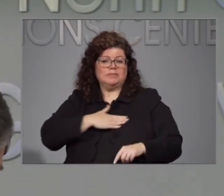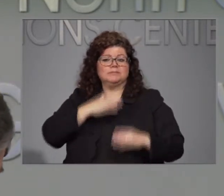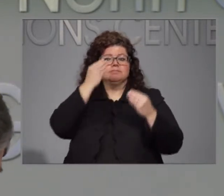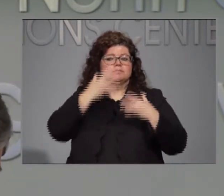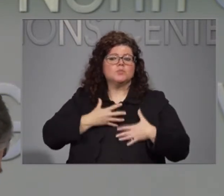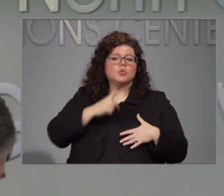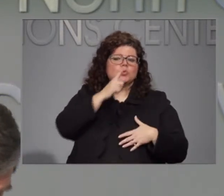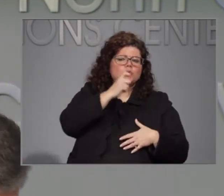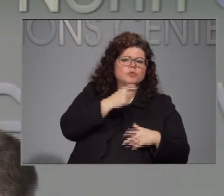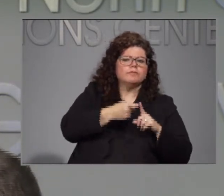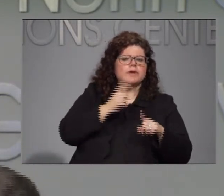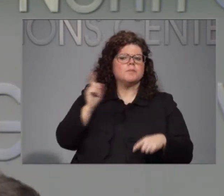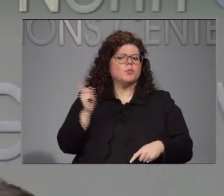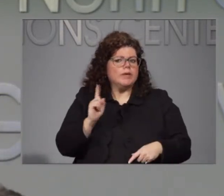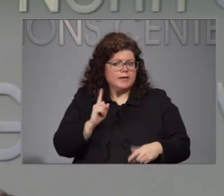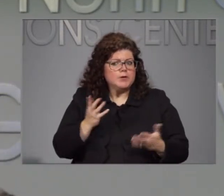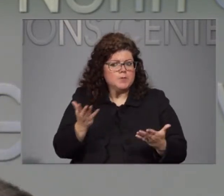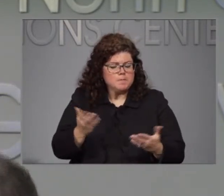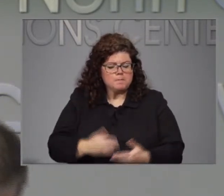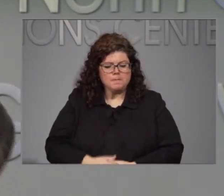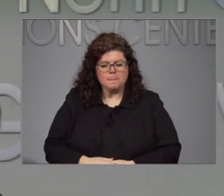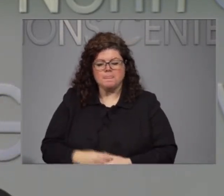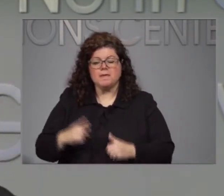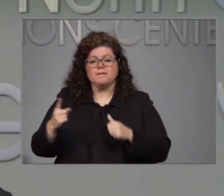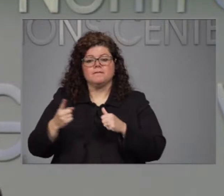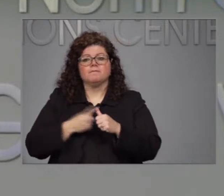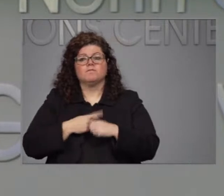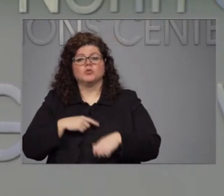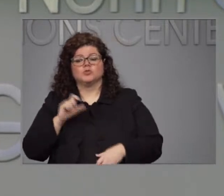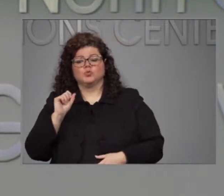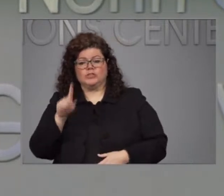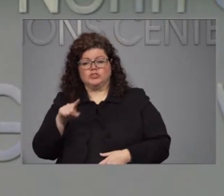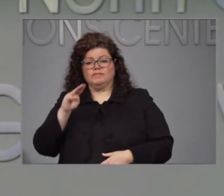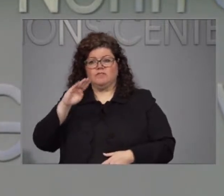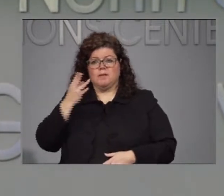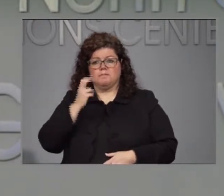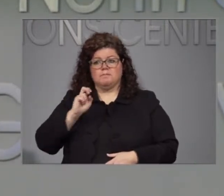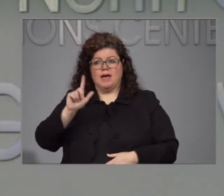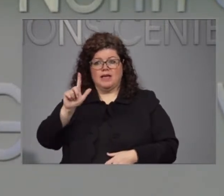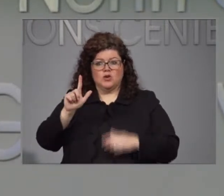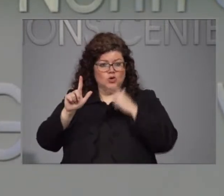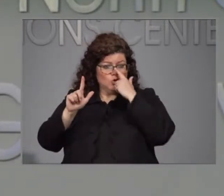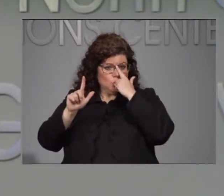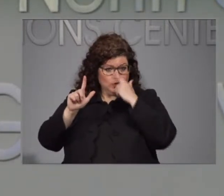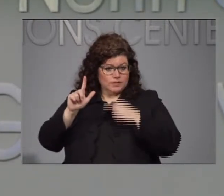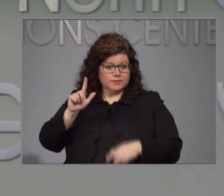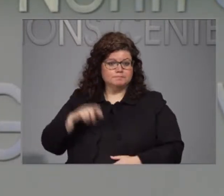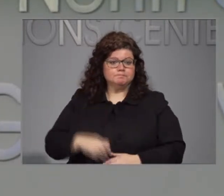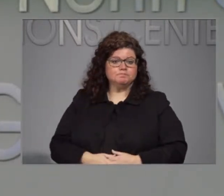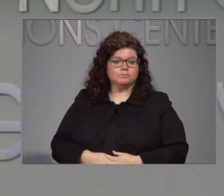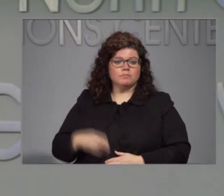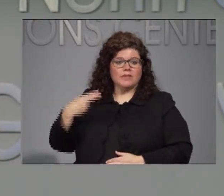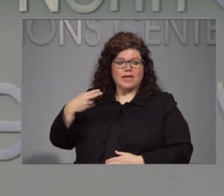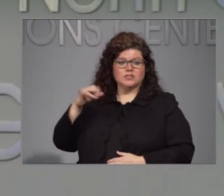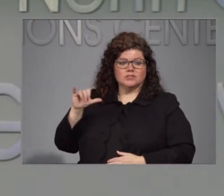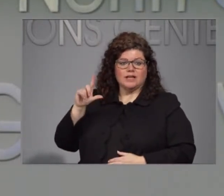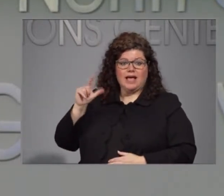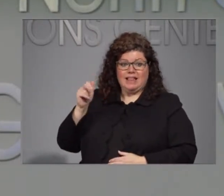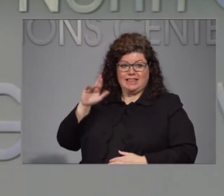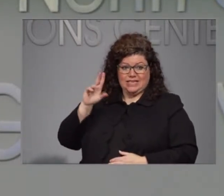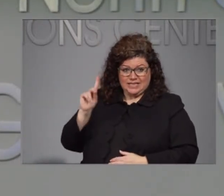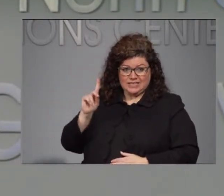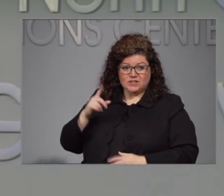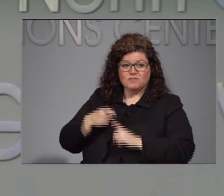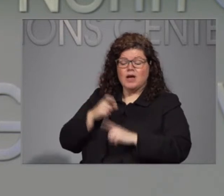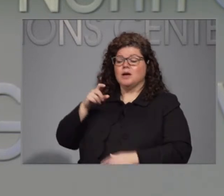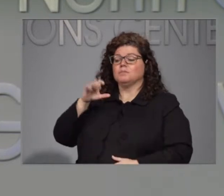Our first question is from Michael Hyland, WNCN, CBS 17. Hi, Governor. This is Michael Hyland